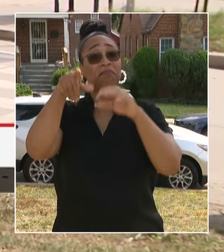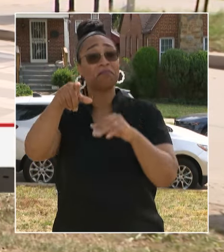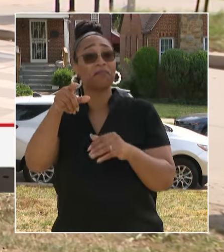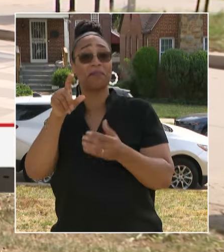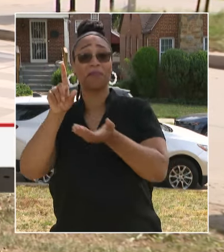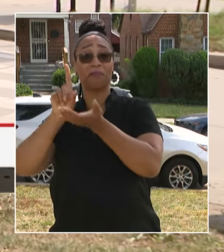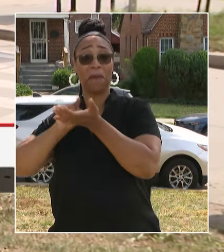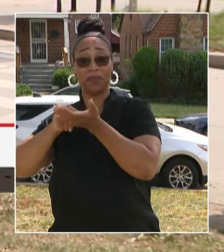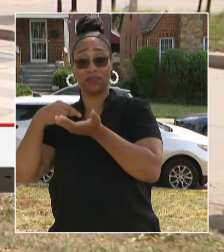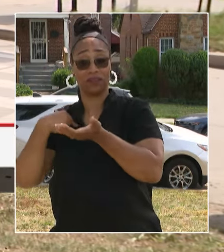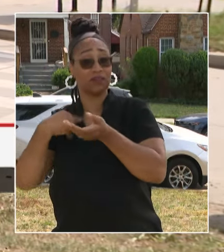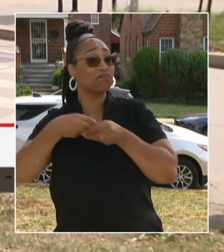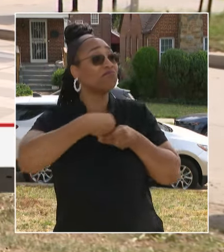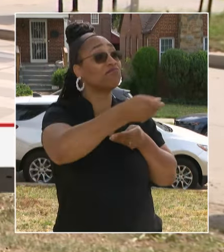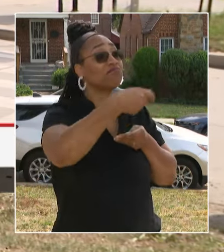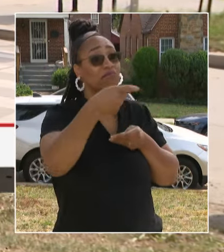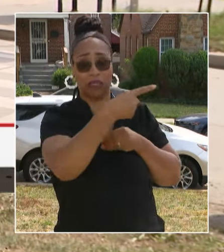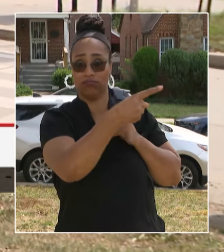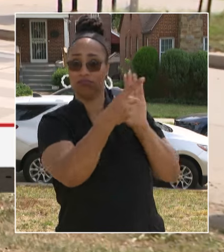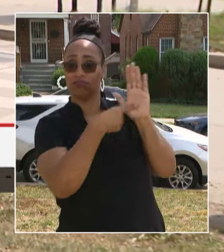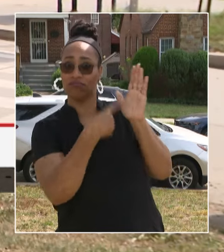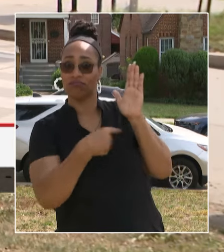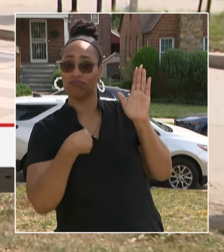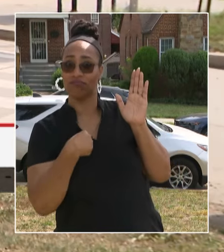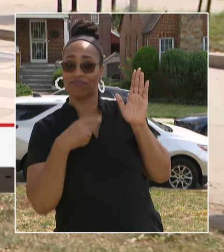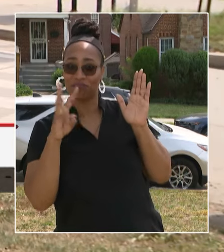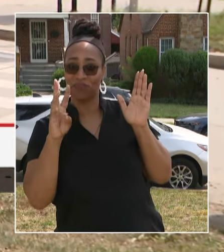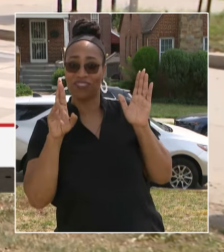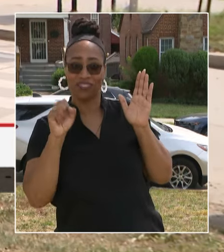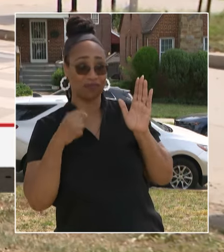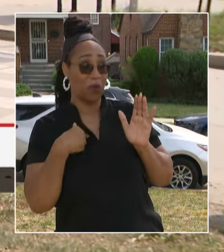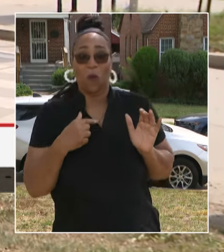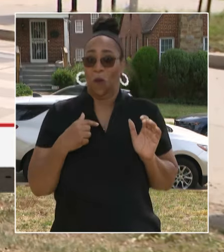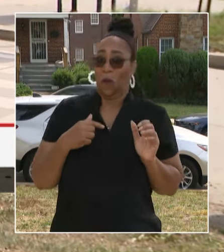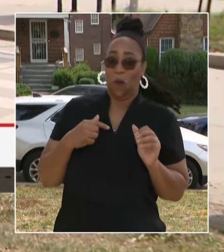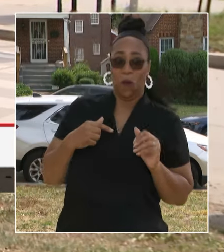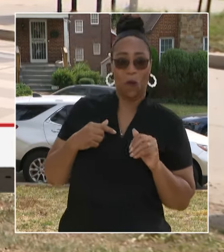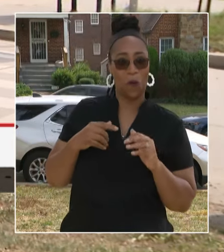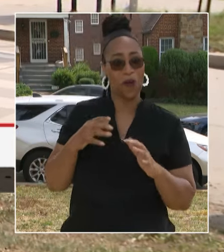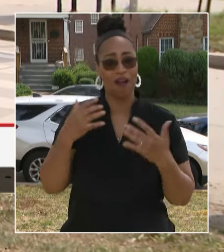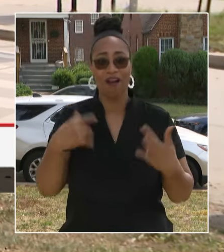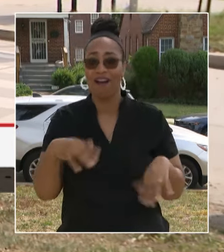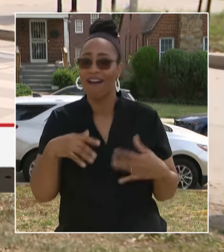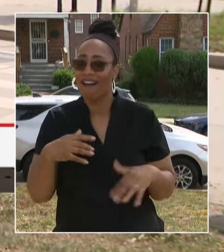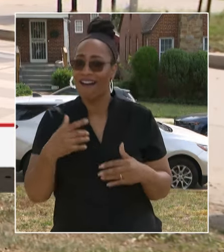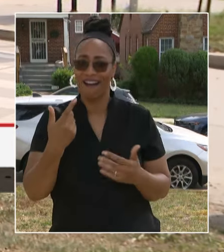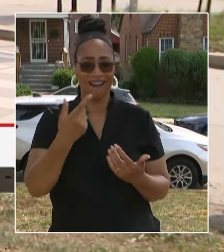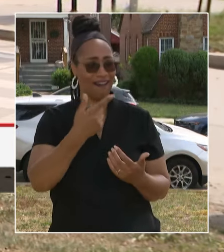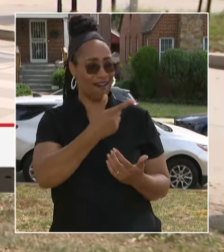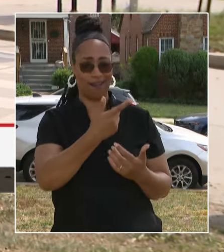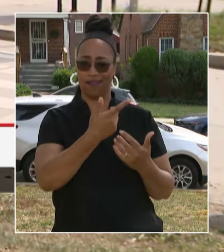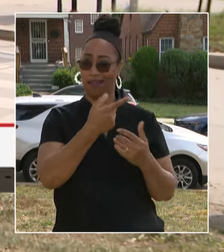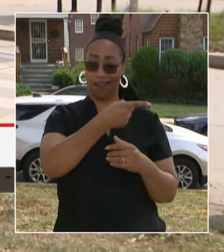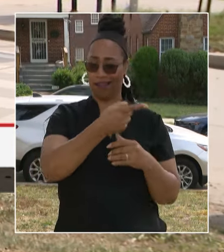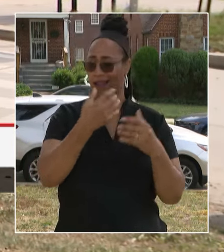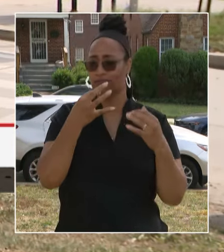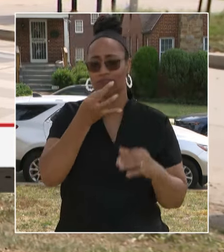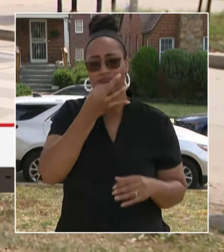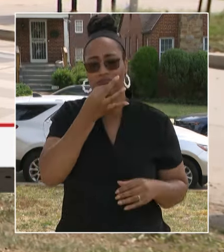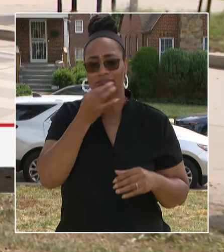made sure that I understood the tools of life. And so when I stand here on this corner in our community and in